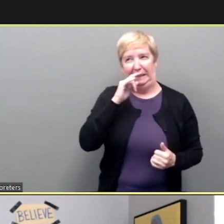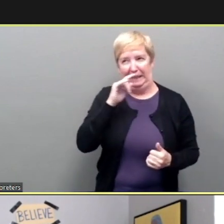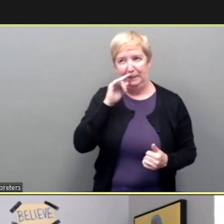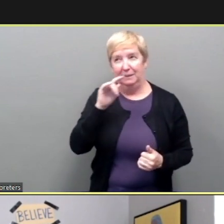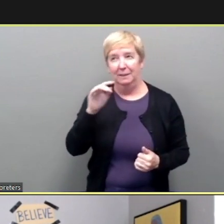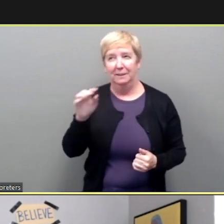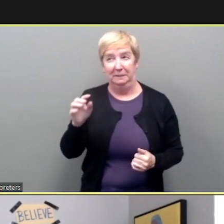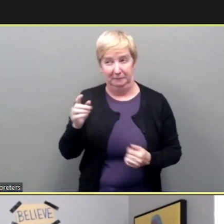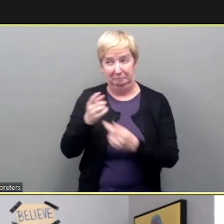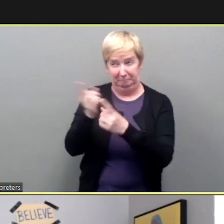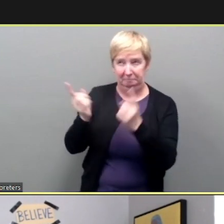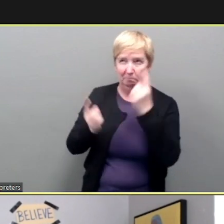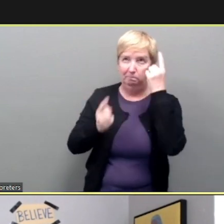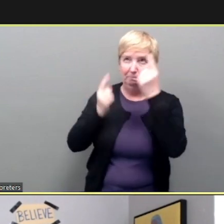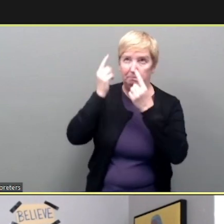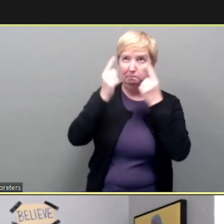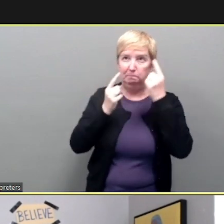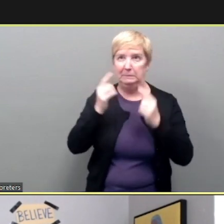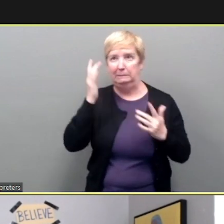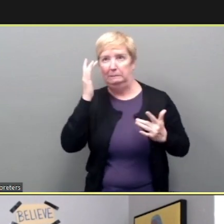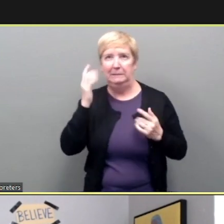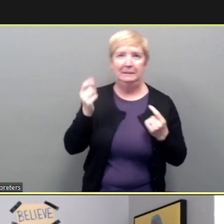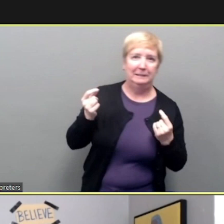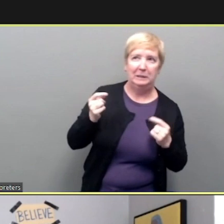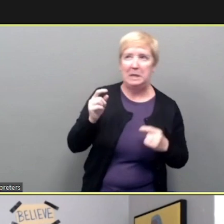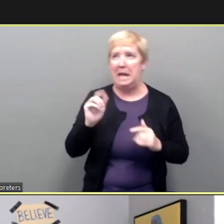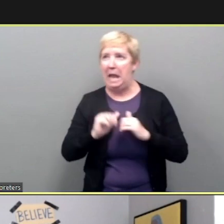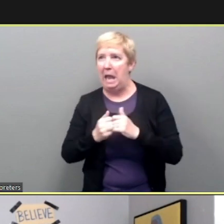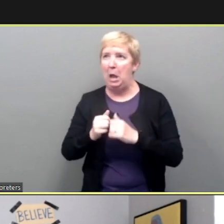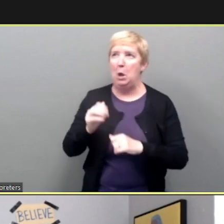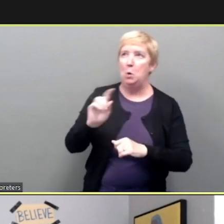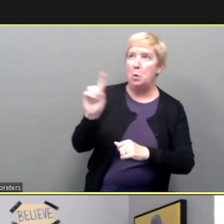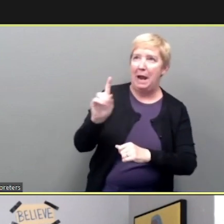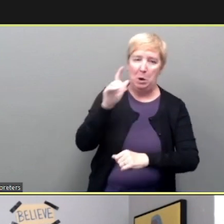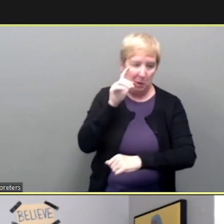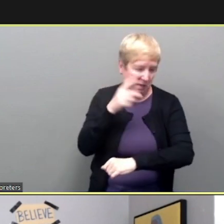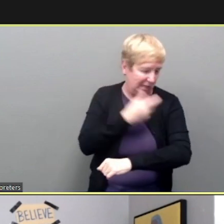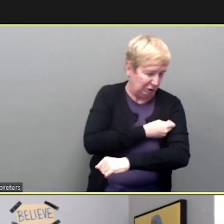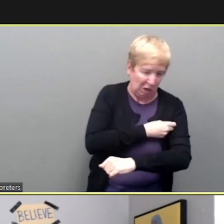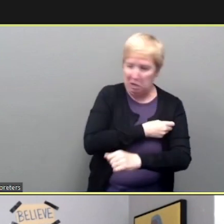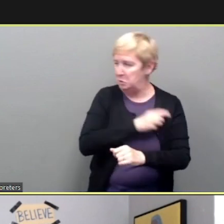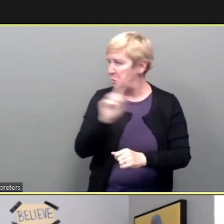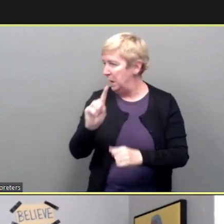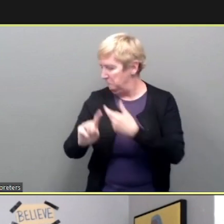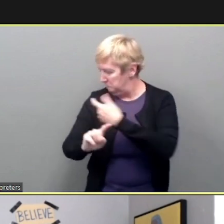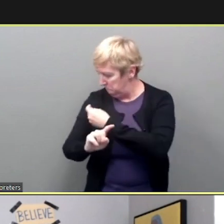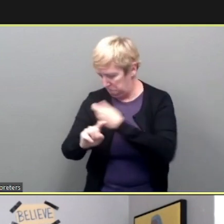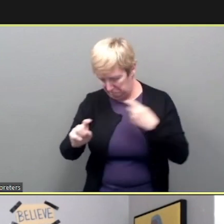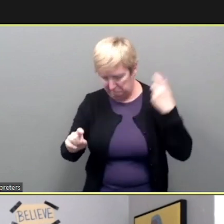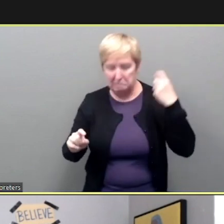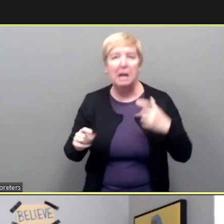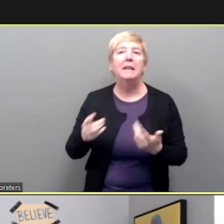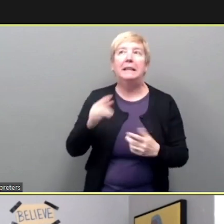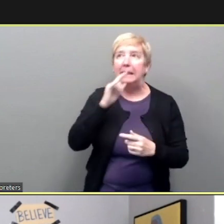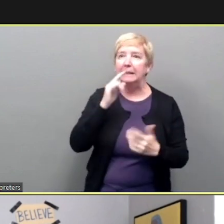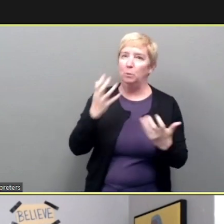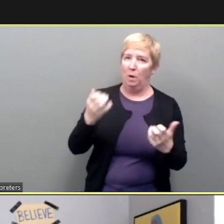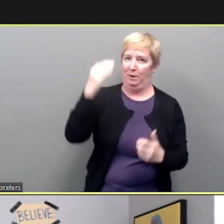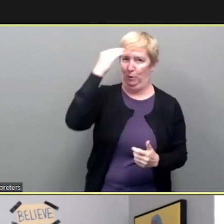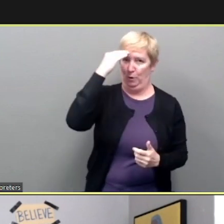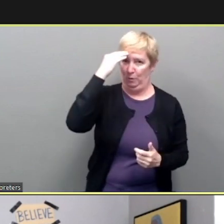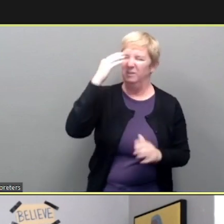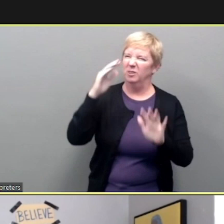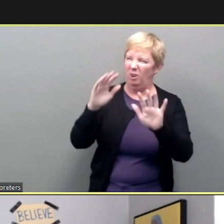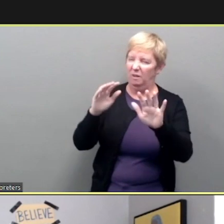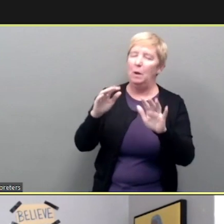there also wondering, like, where do they put the shot when you get the vaccine shot? And just to share a